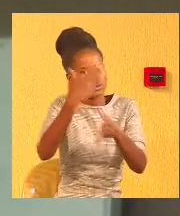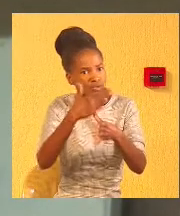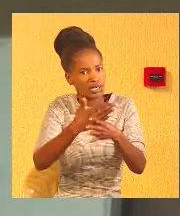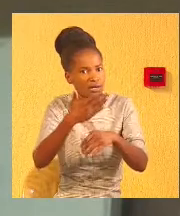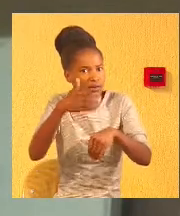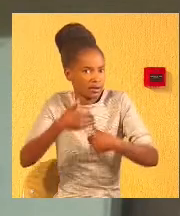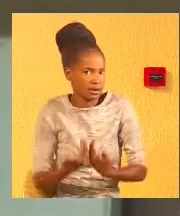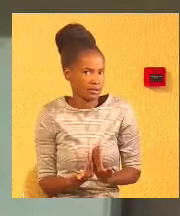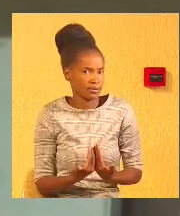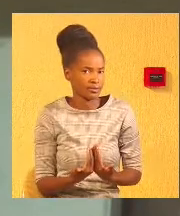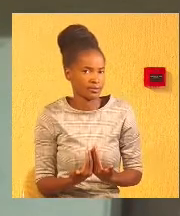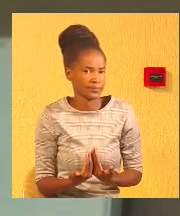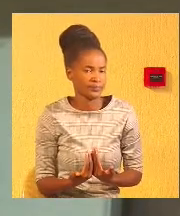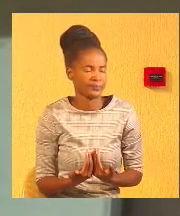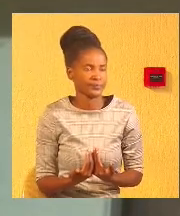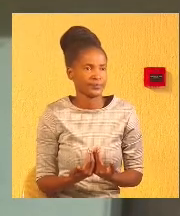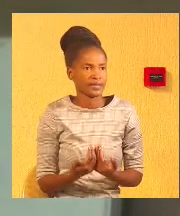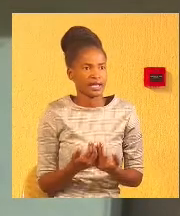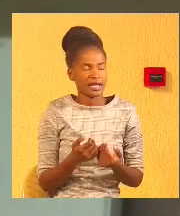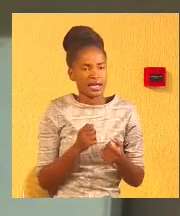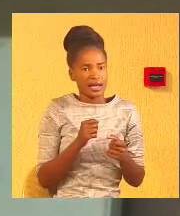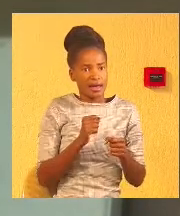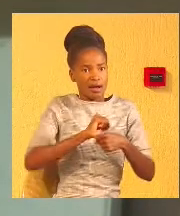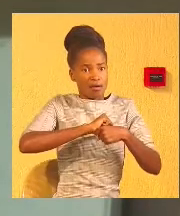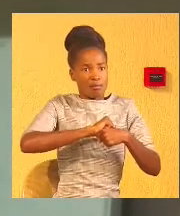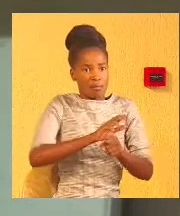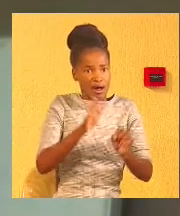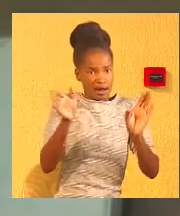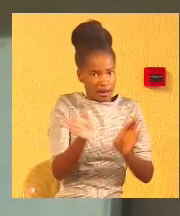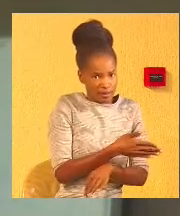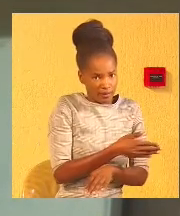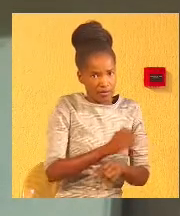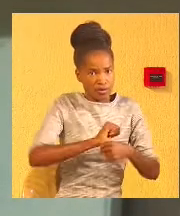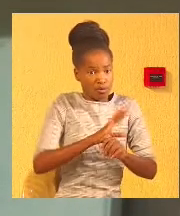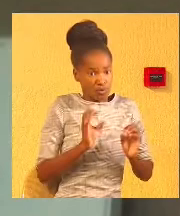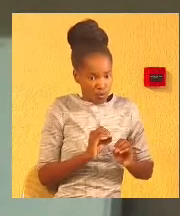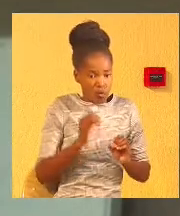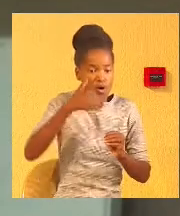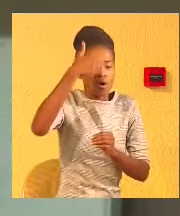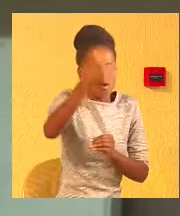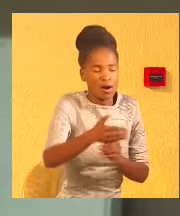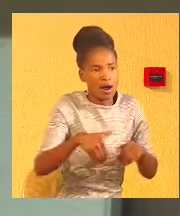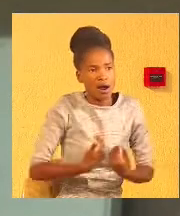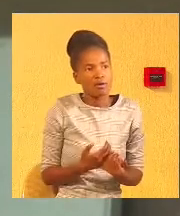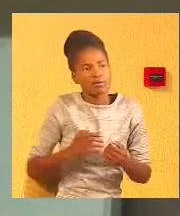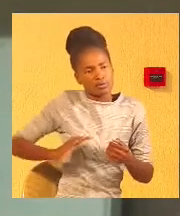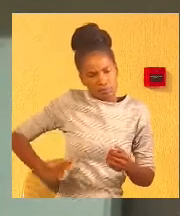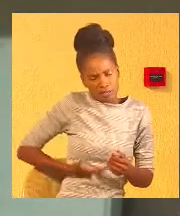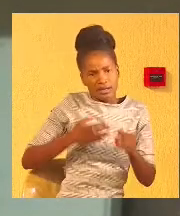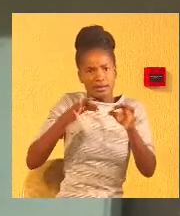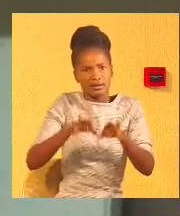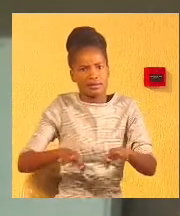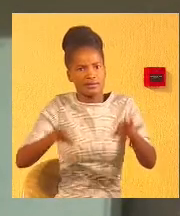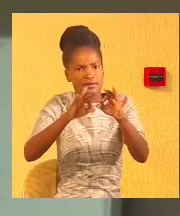COVID-19? What will be the way forward after this? I think one would want to say, in a worst scenario, what will